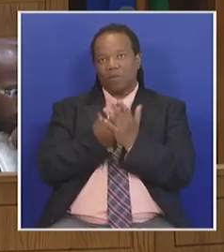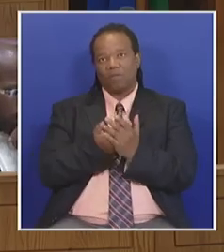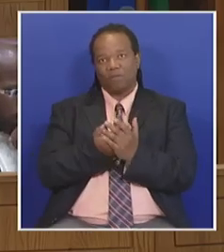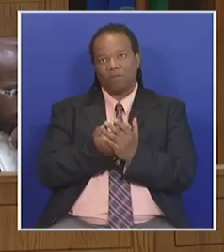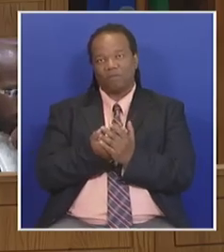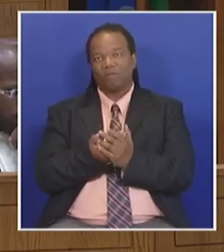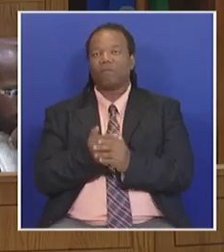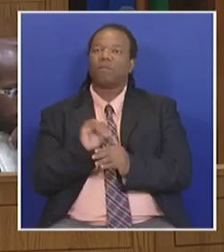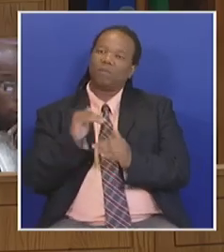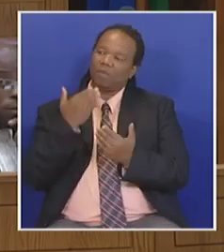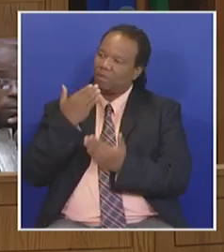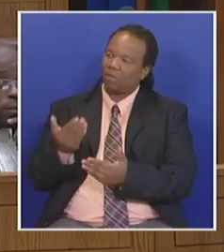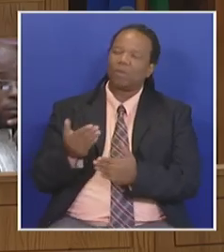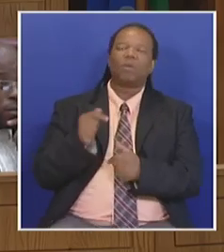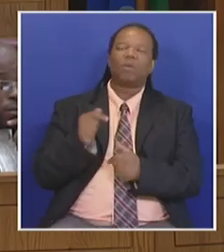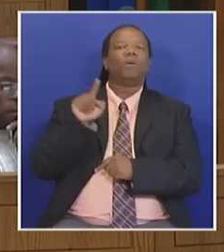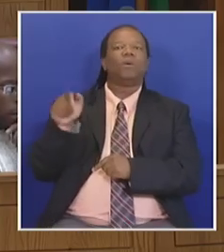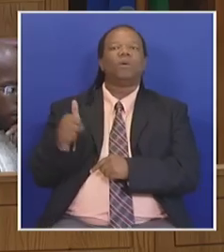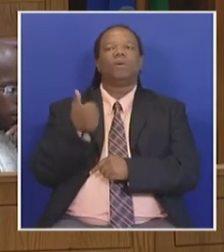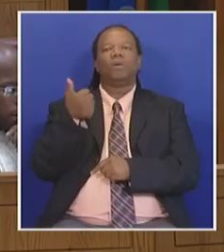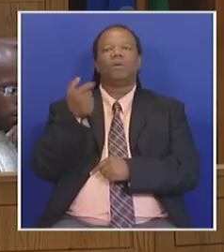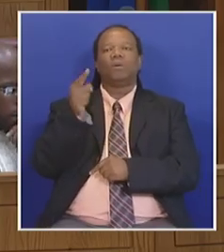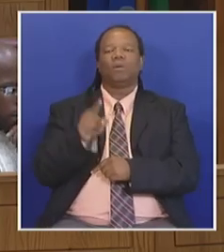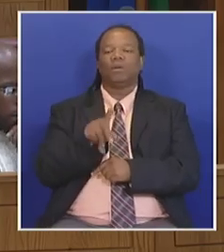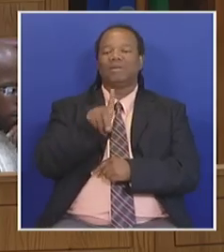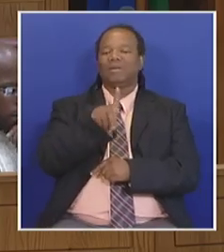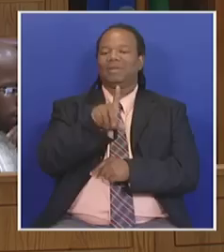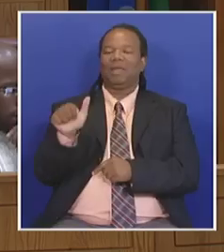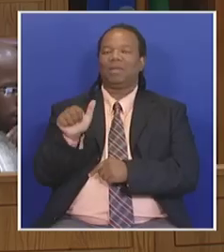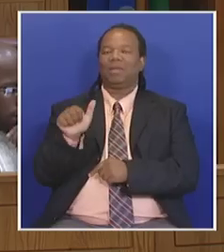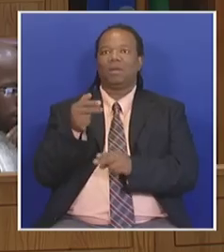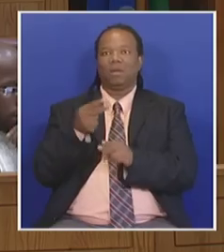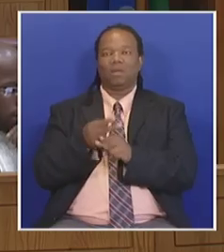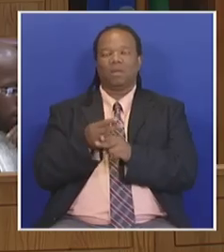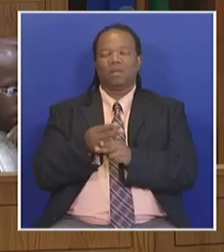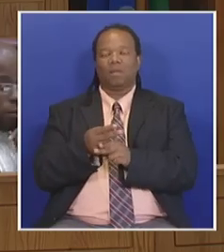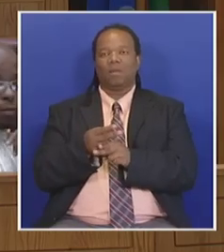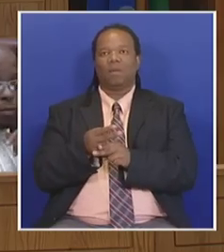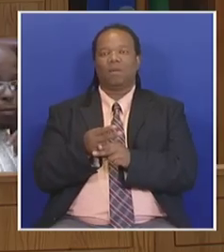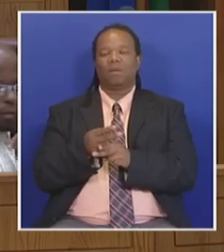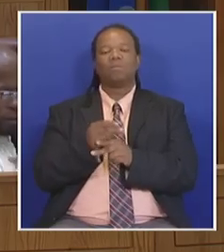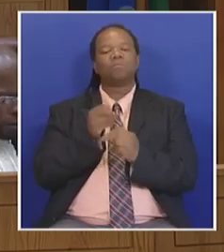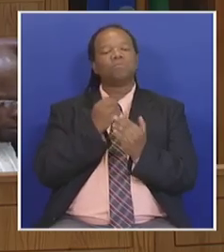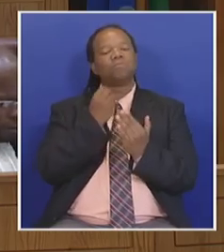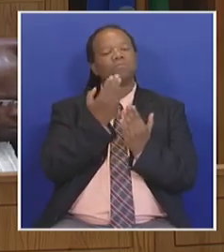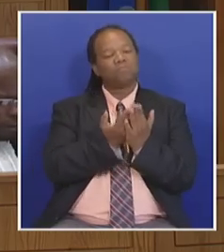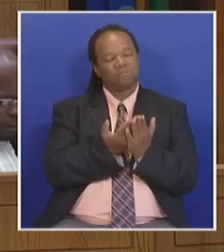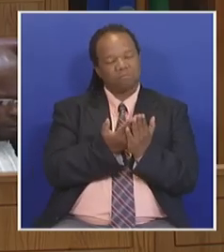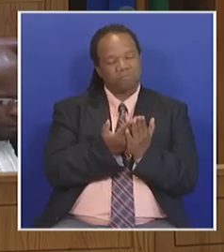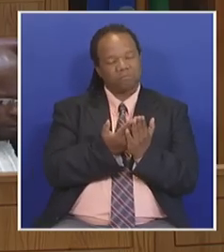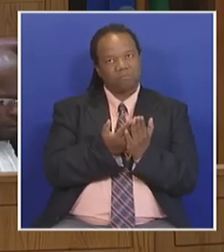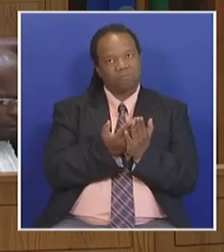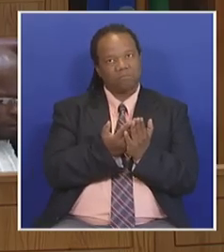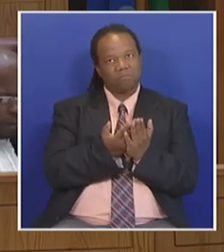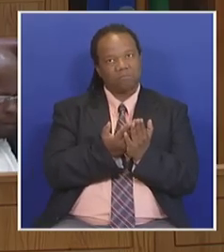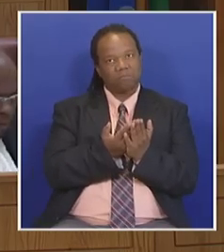Thank you, Honourable Chairperson. On behalf of the Democratic Alliance, I hereby wish to move with notice that in light